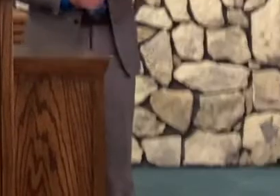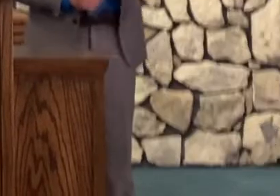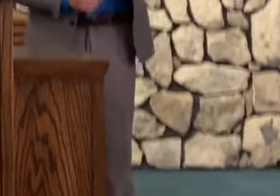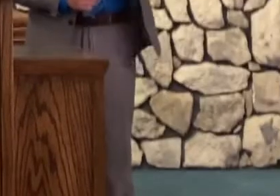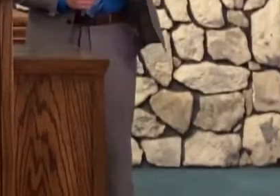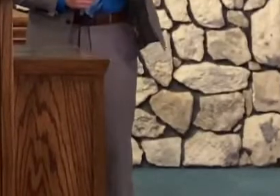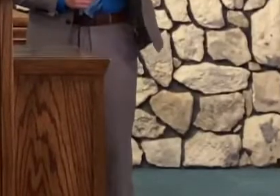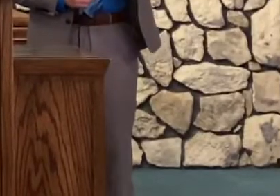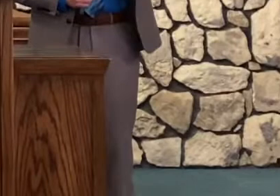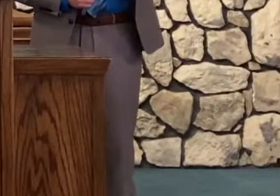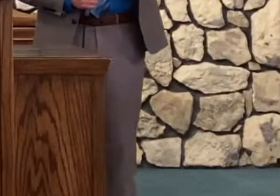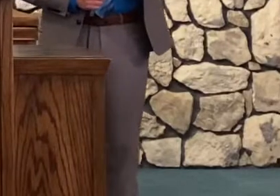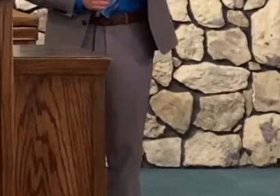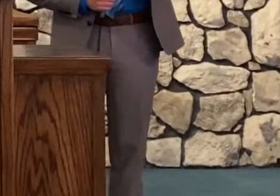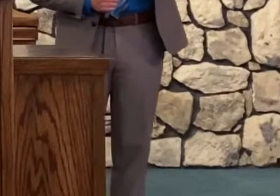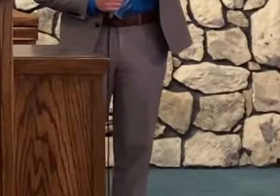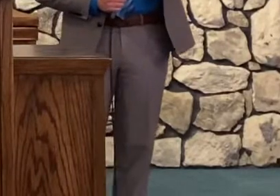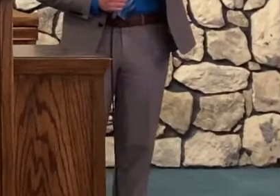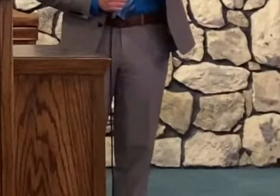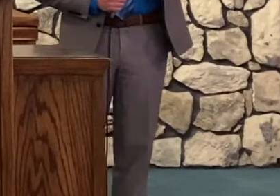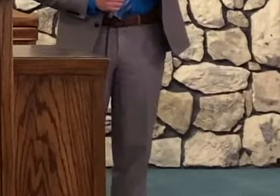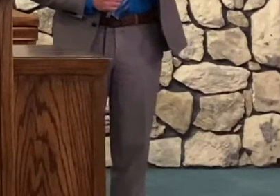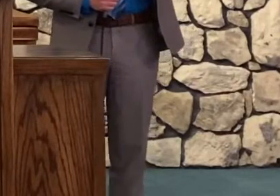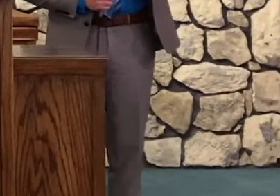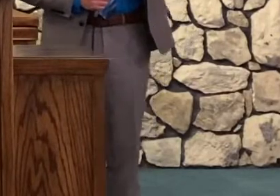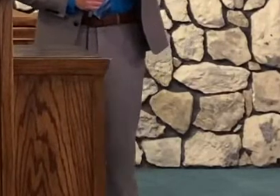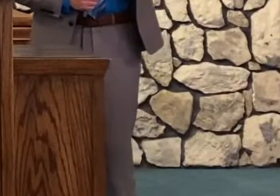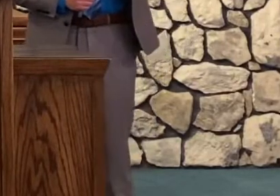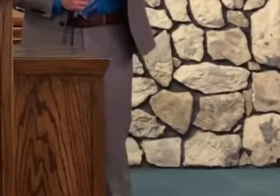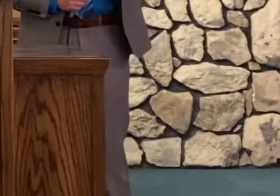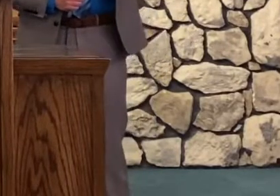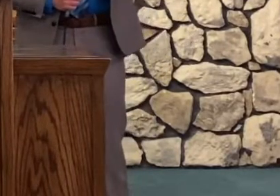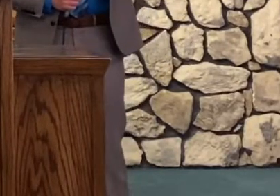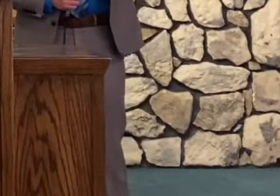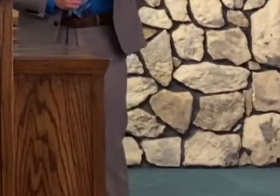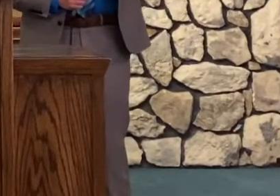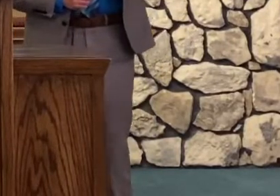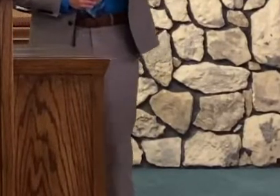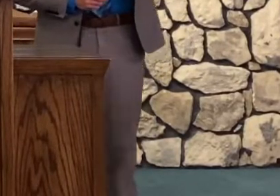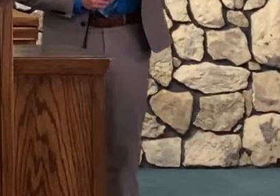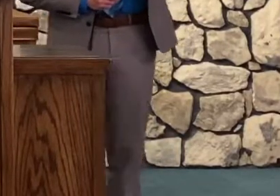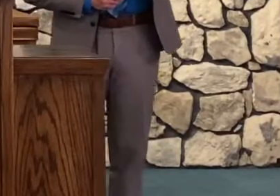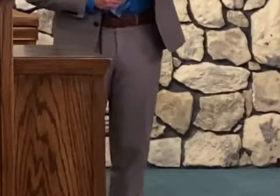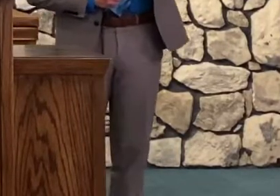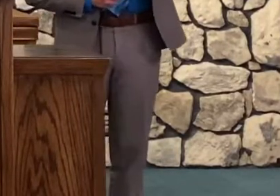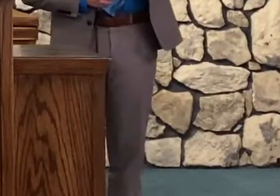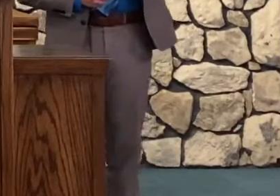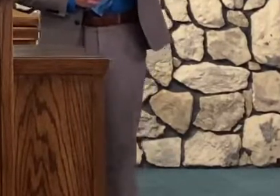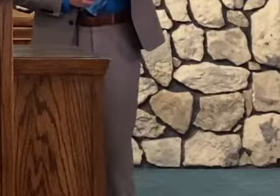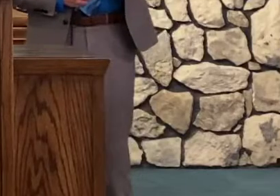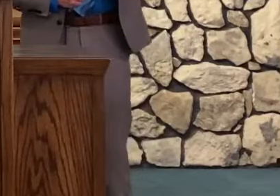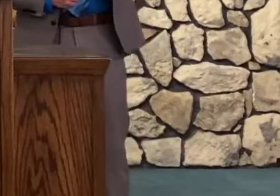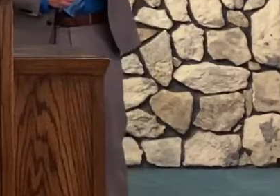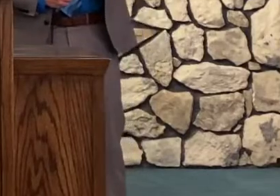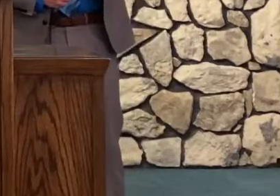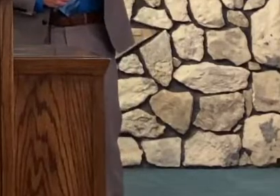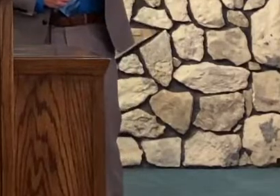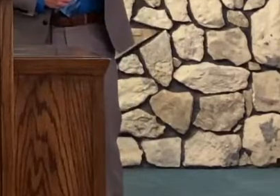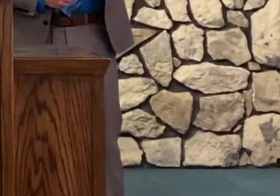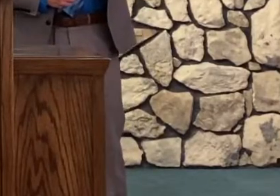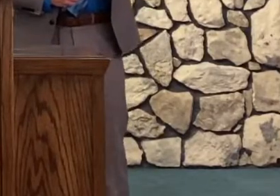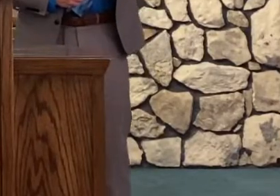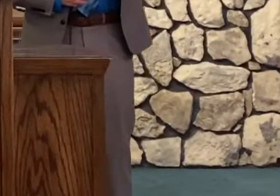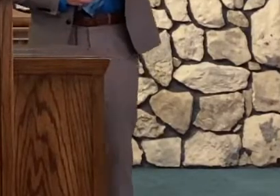have begun to worship and have begun to praise Jesus. And the Holy Ghost has come down